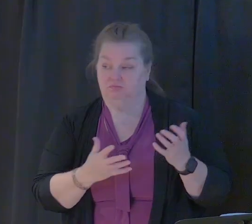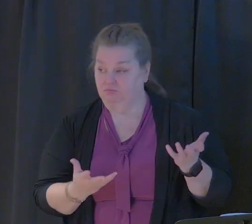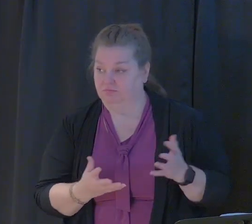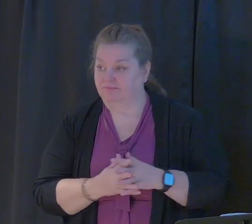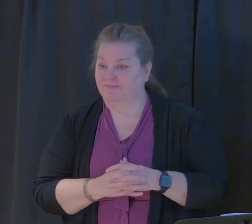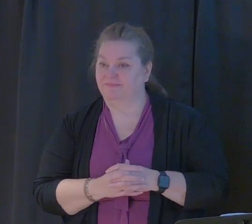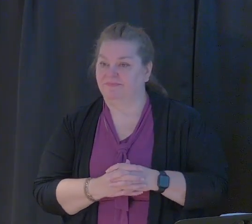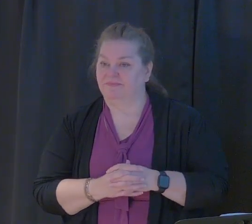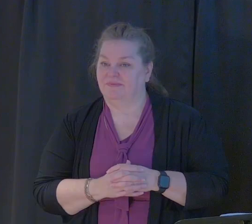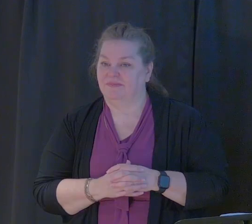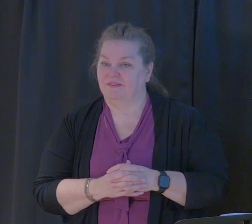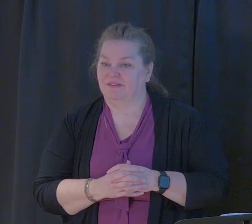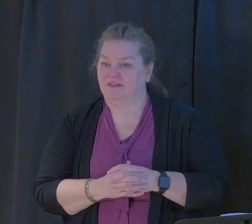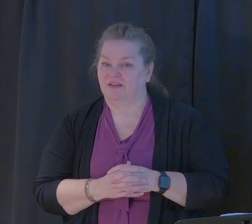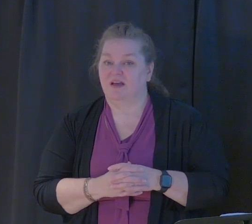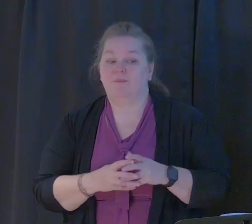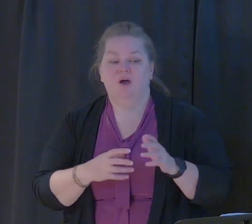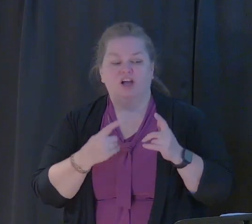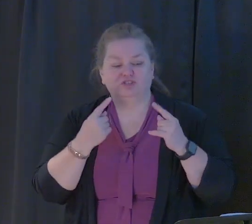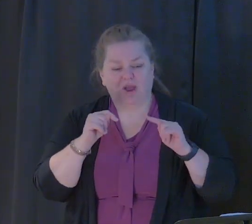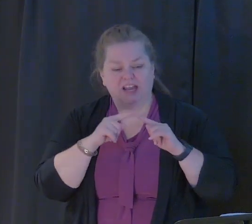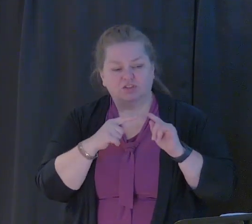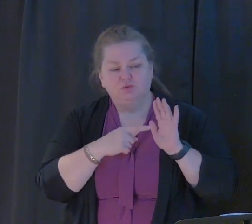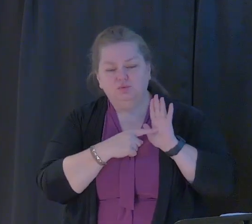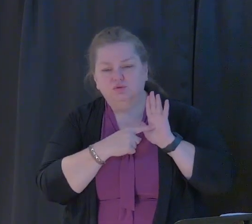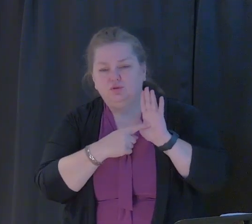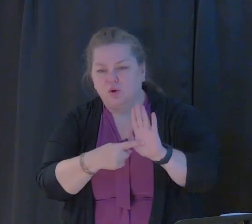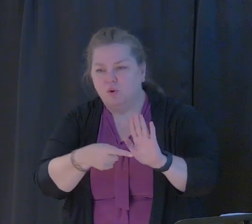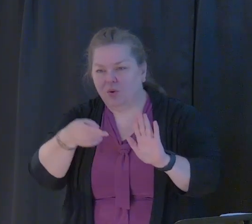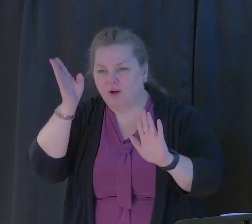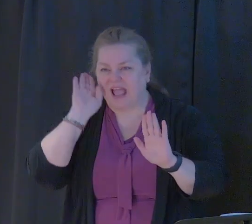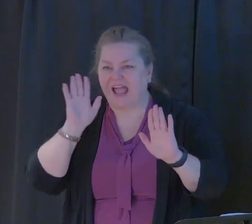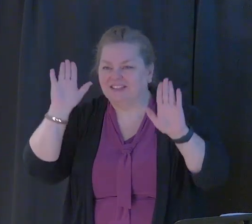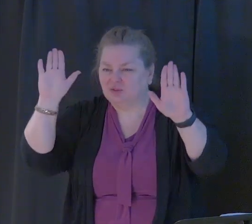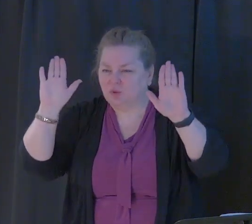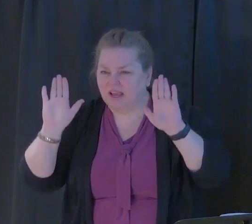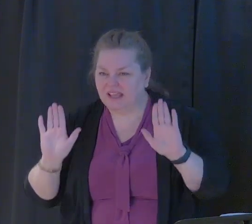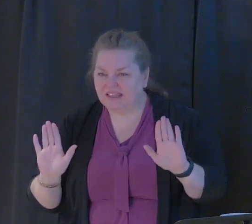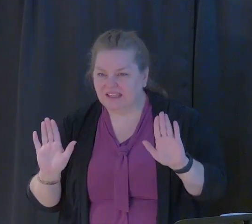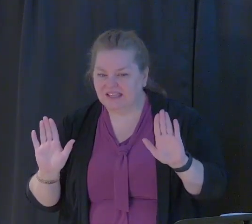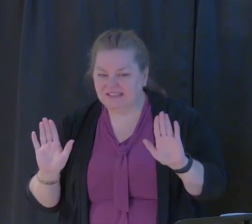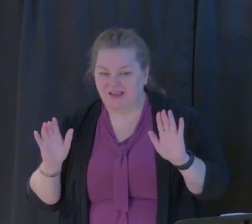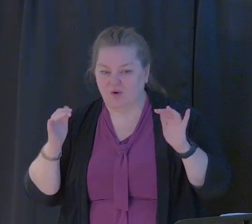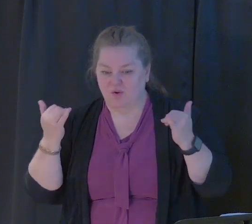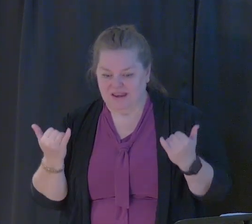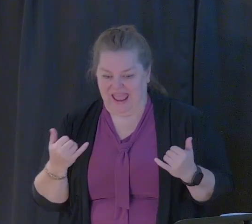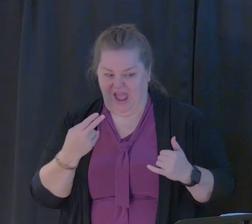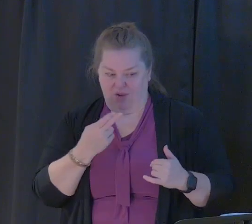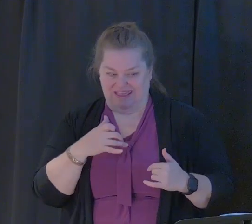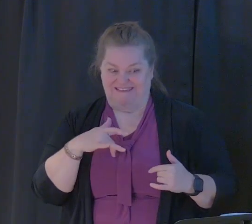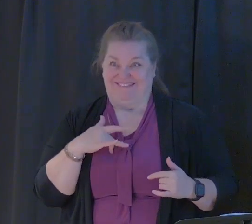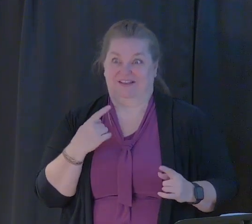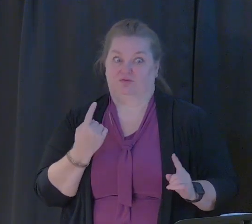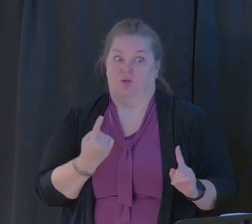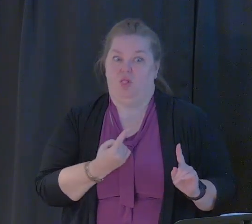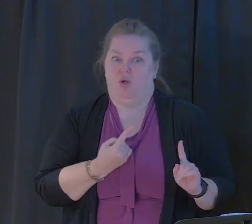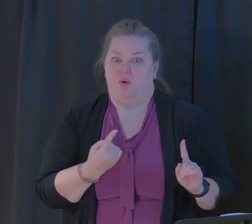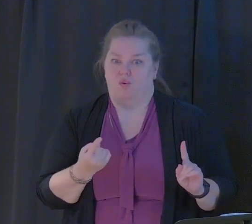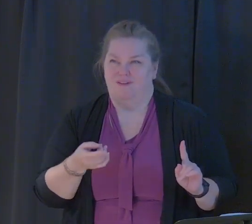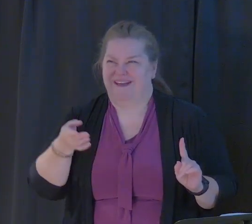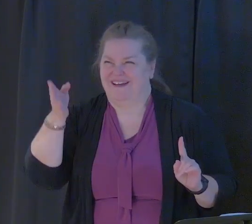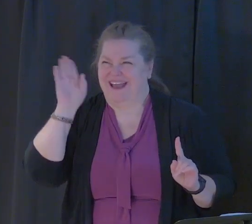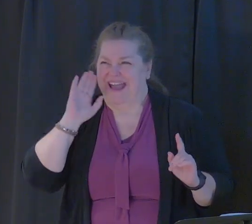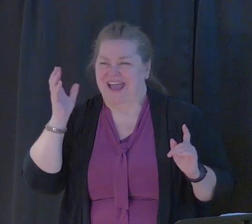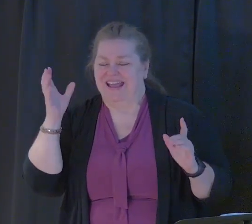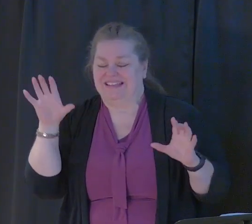of trying to convert and show God's greatness. He feels this. He feels like now he is alone, which, why? God just did this thing